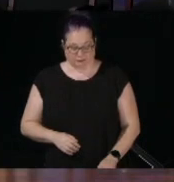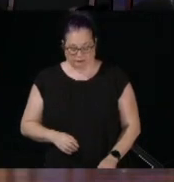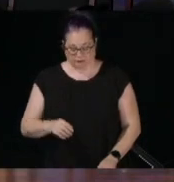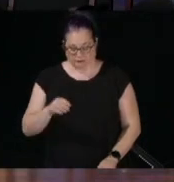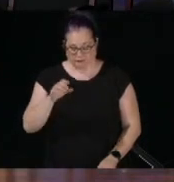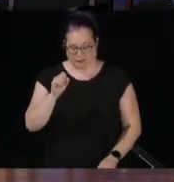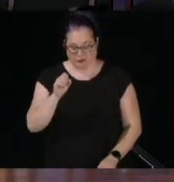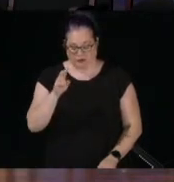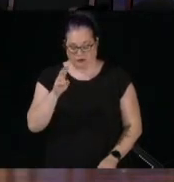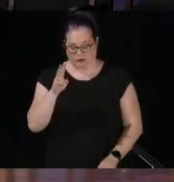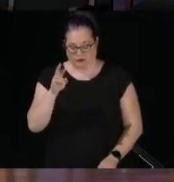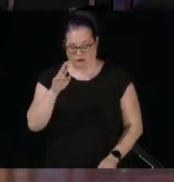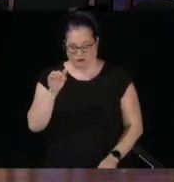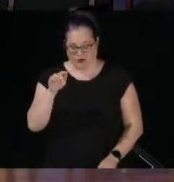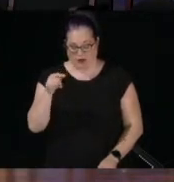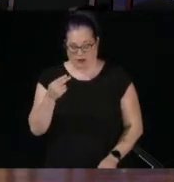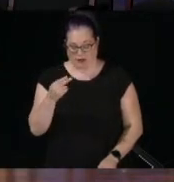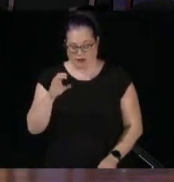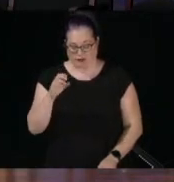Suvroth Chivakula.